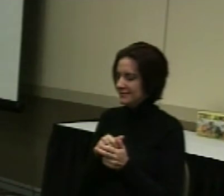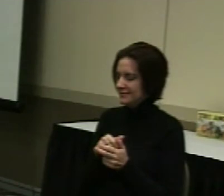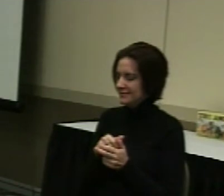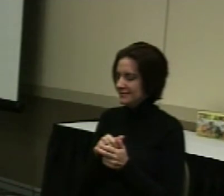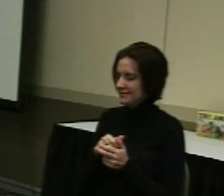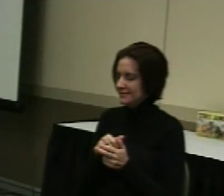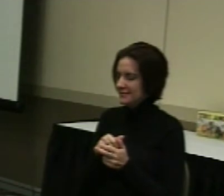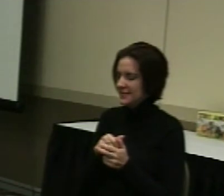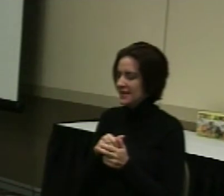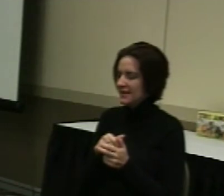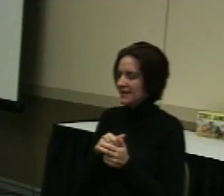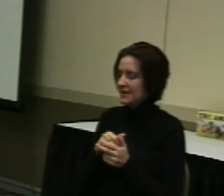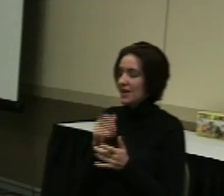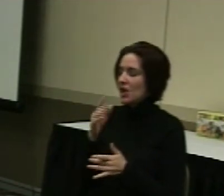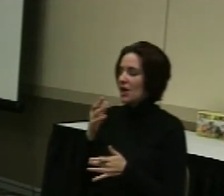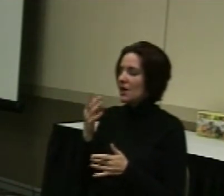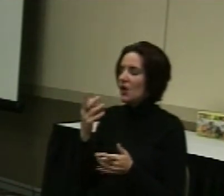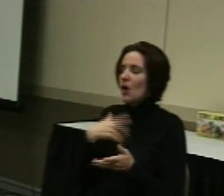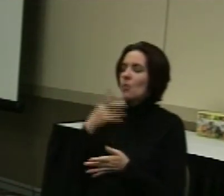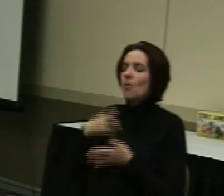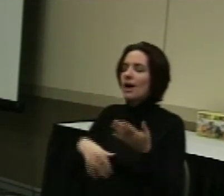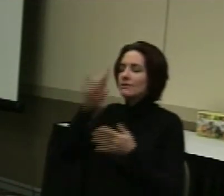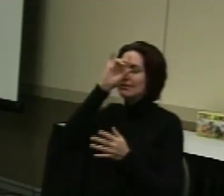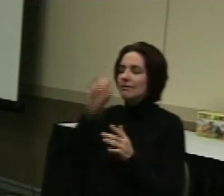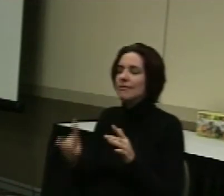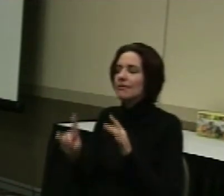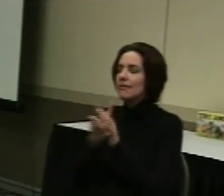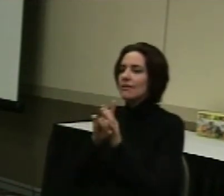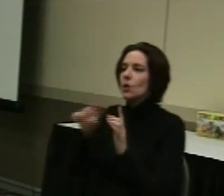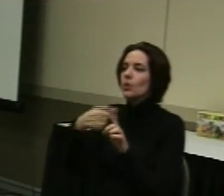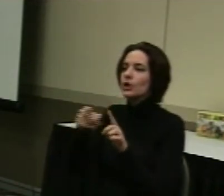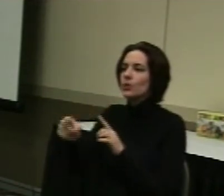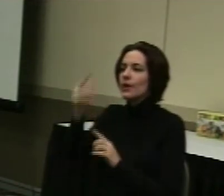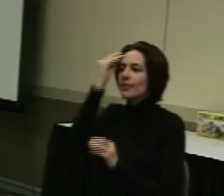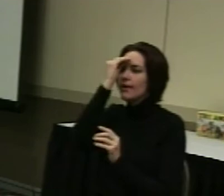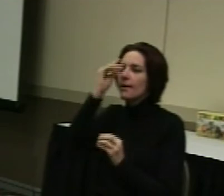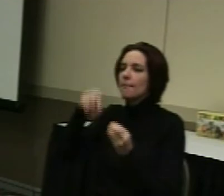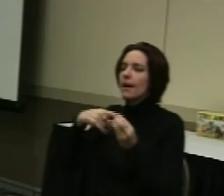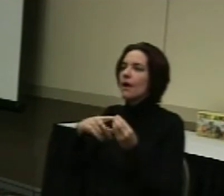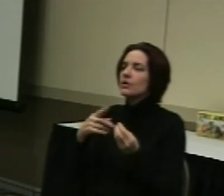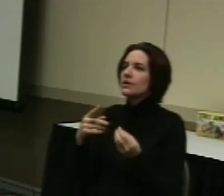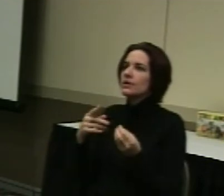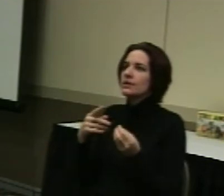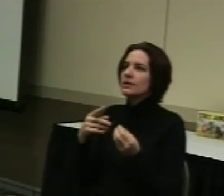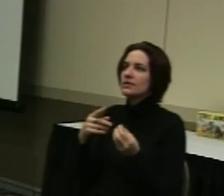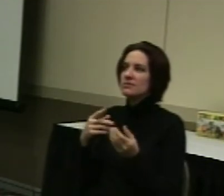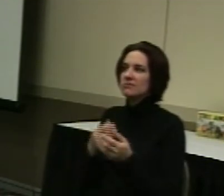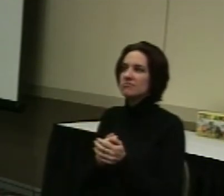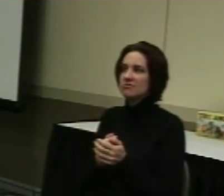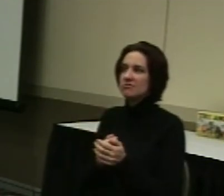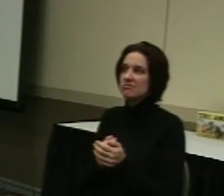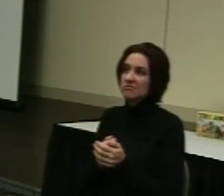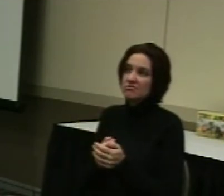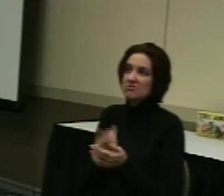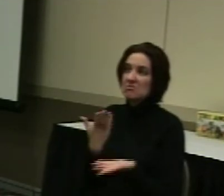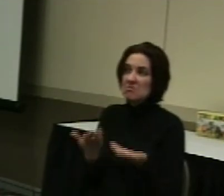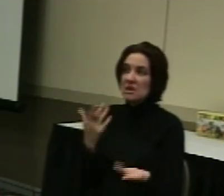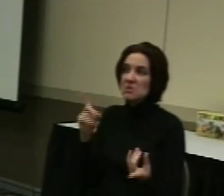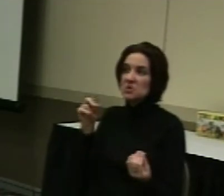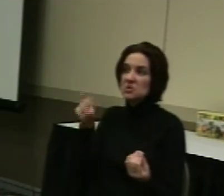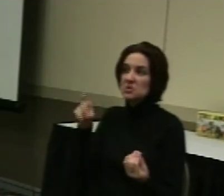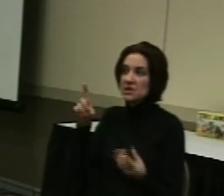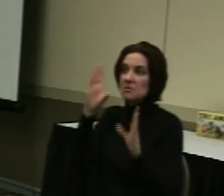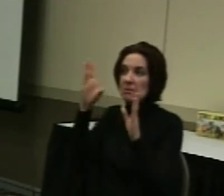comes to your mind as you think about the notion that we might indeed need to pay more attention to our